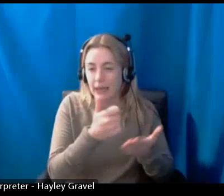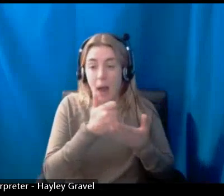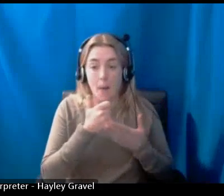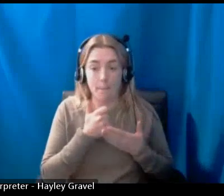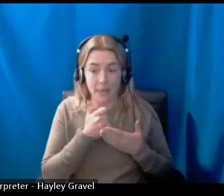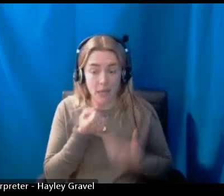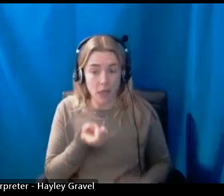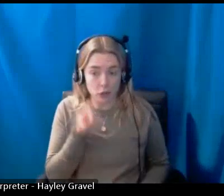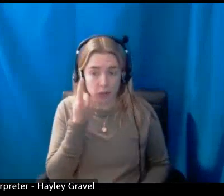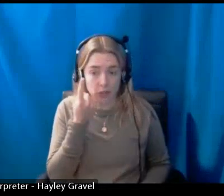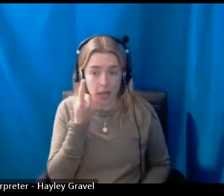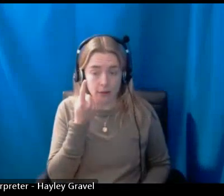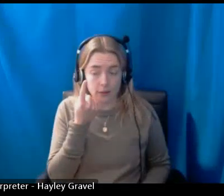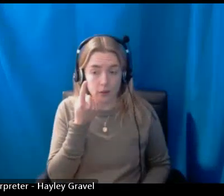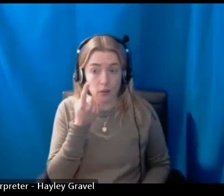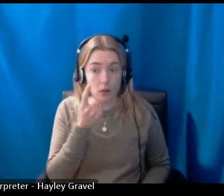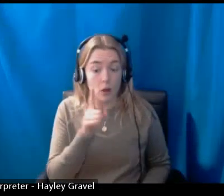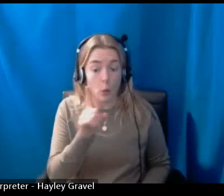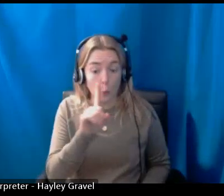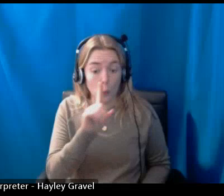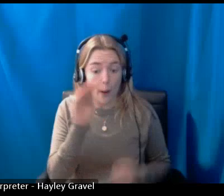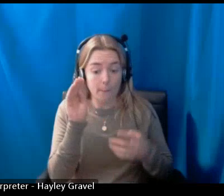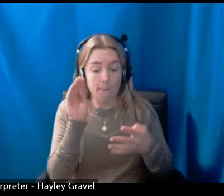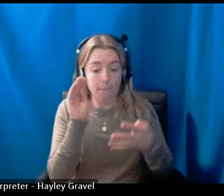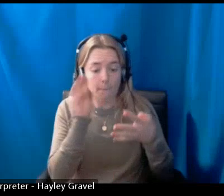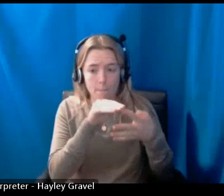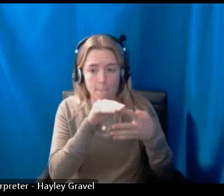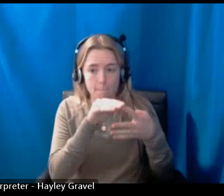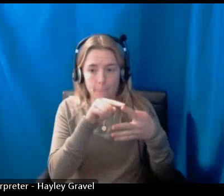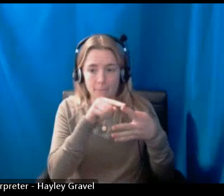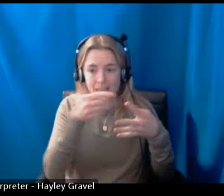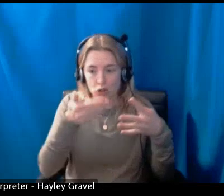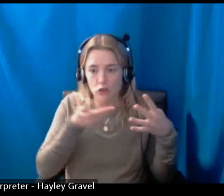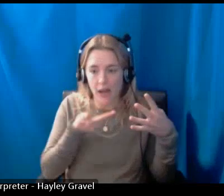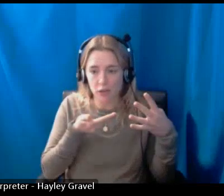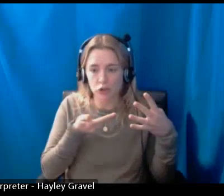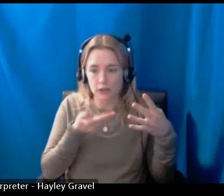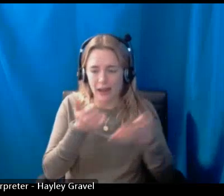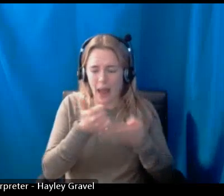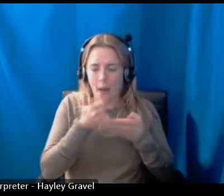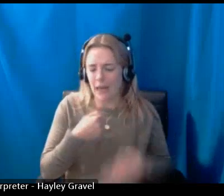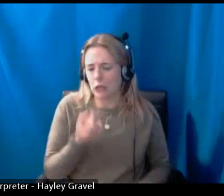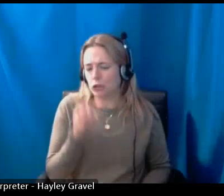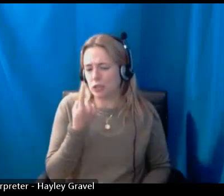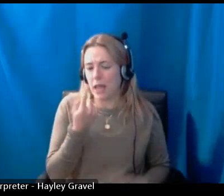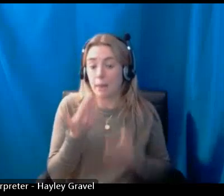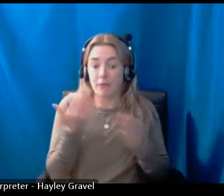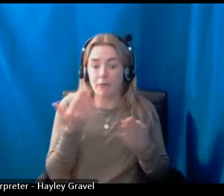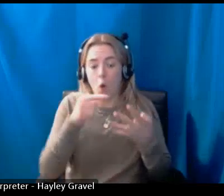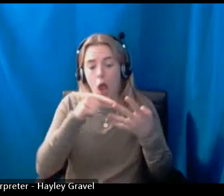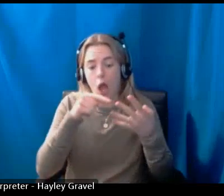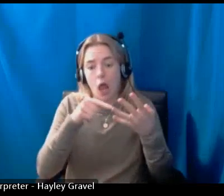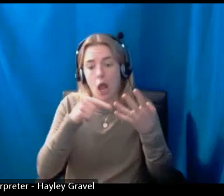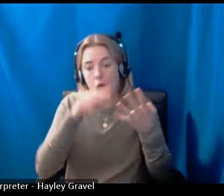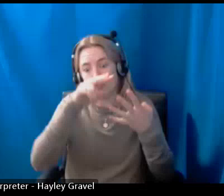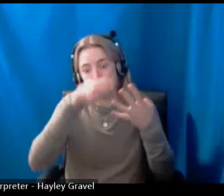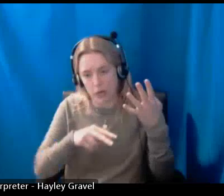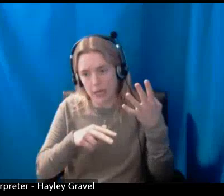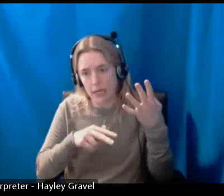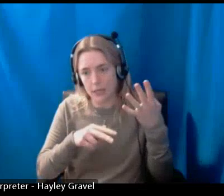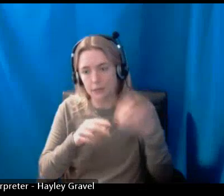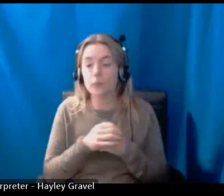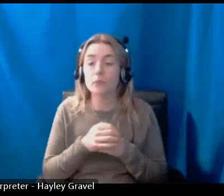in the introduction. Okay. That's good. Okay, Thank you. good question. And remember, you're going to have to do like a 3 to